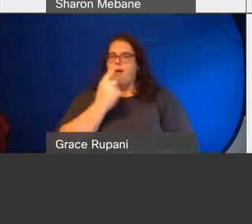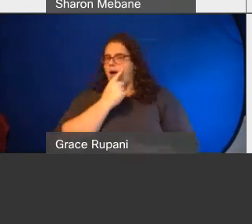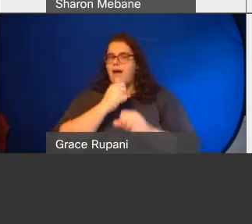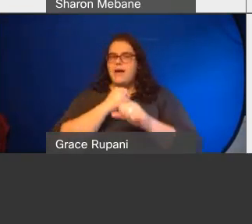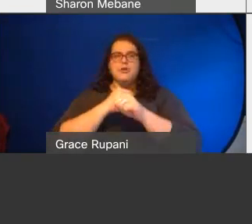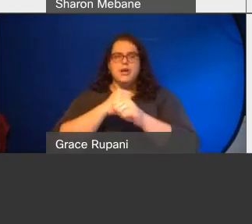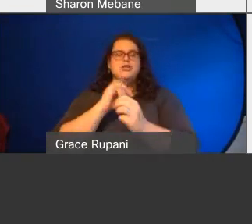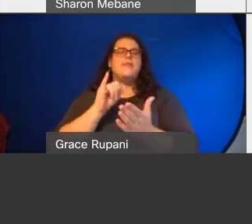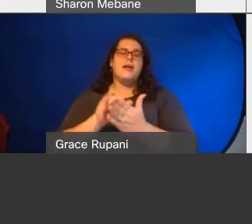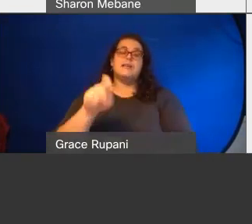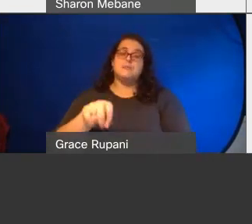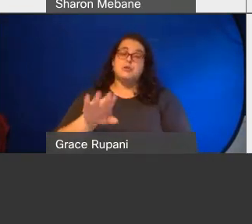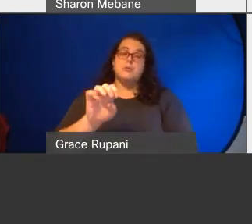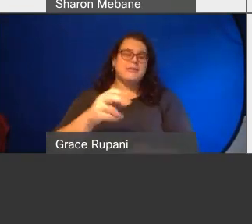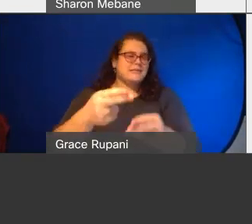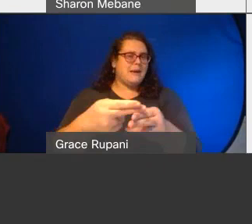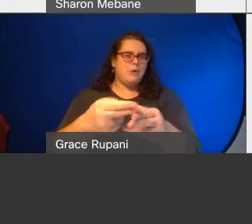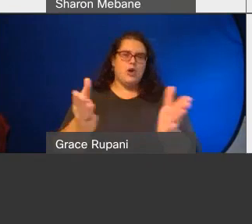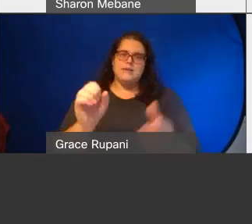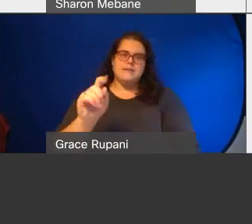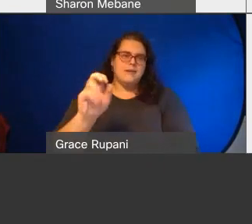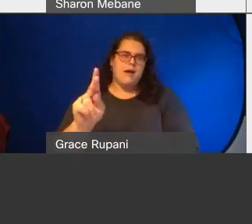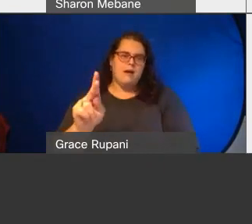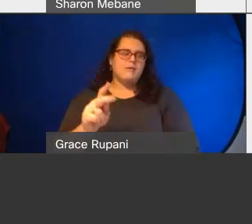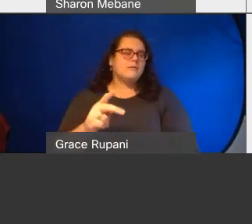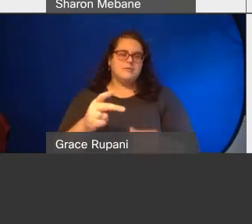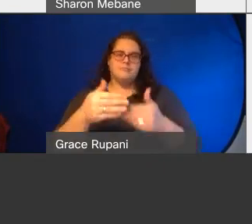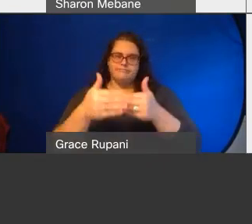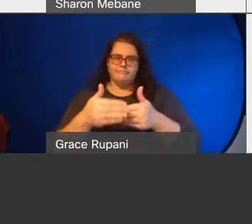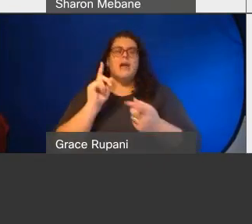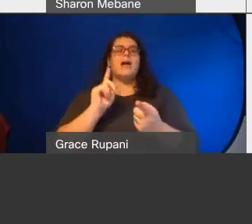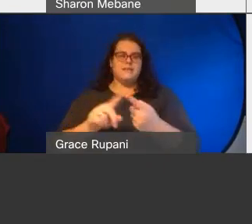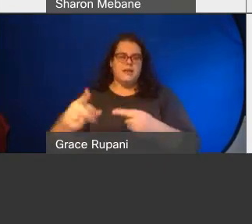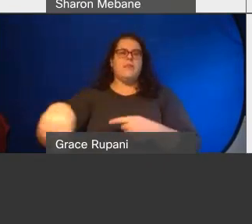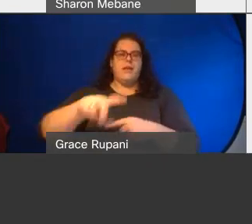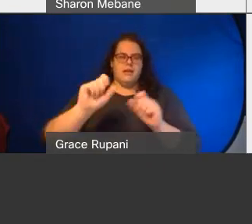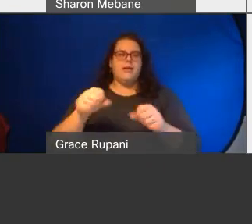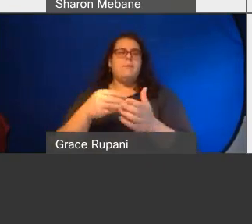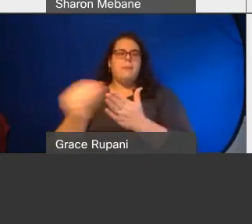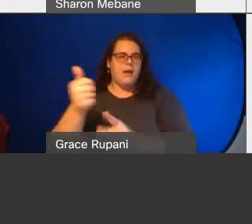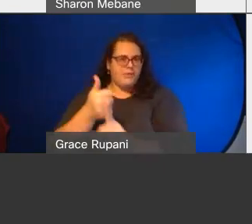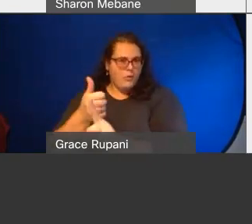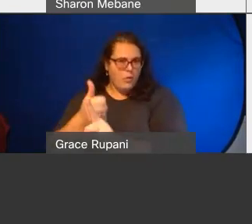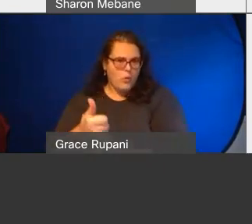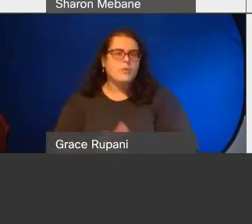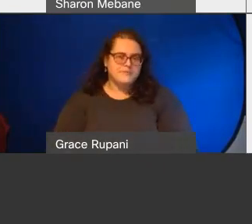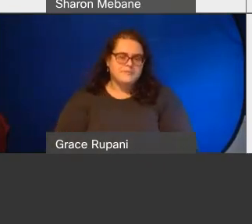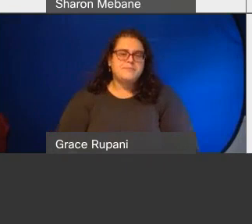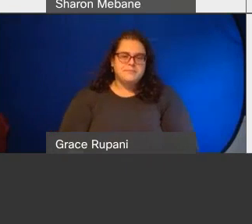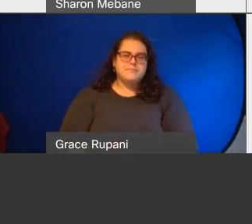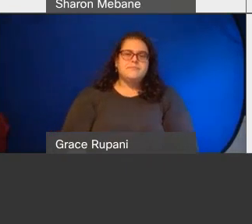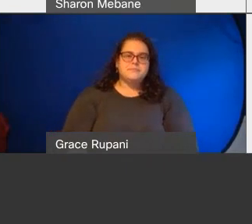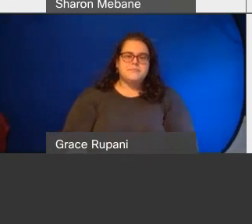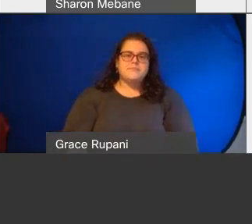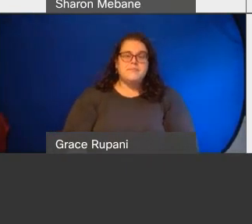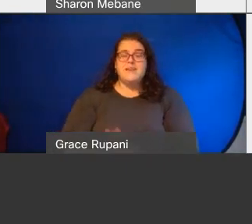meant to be a temporary stopgap until they're able to procure those resources. In terms of